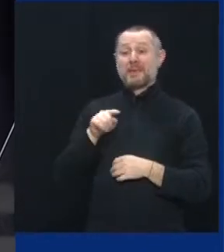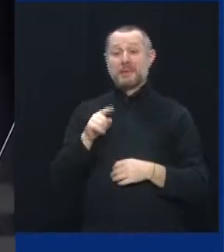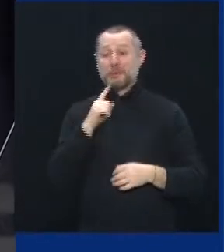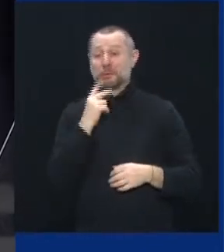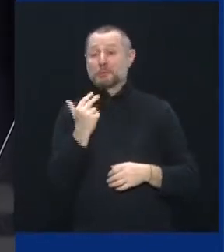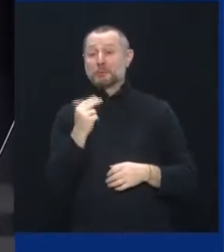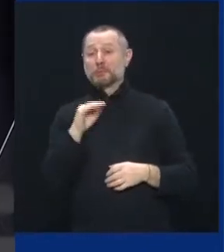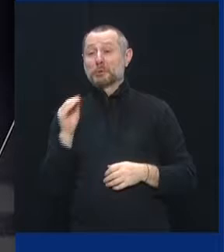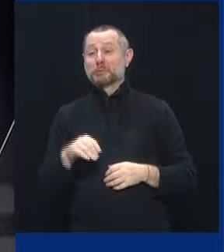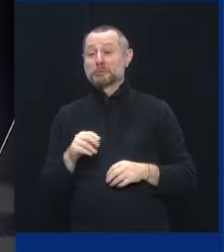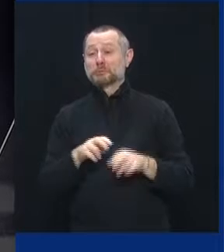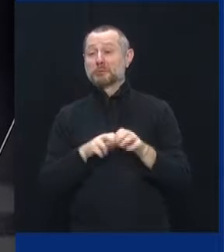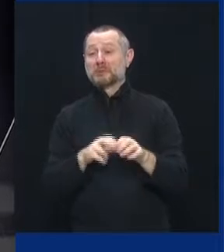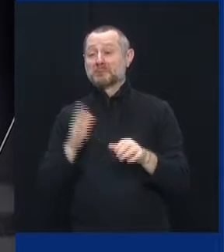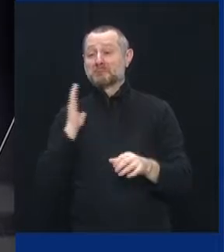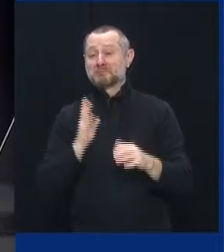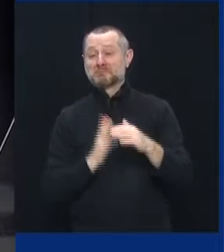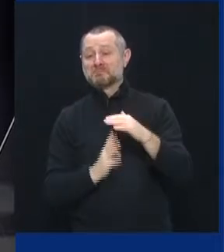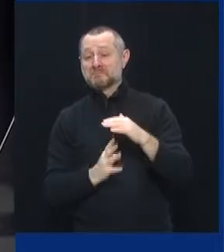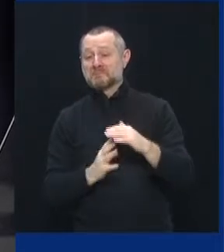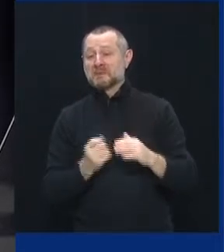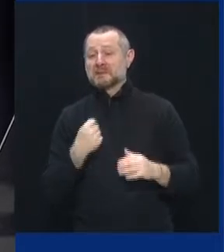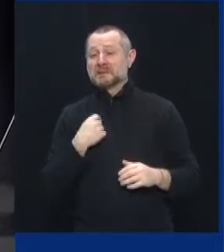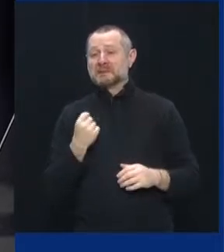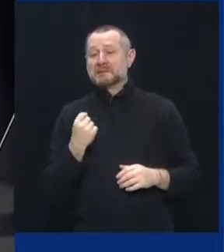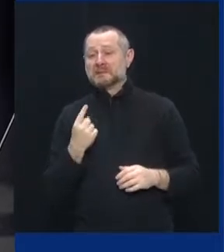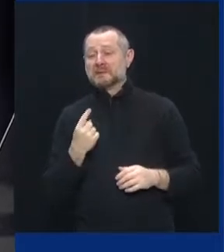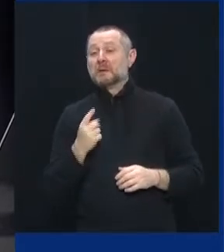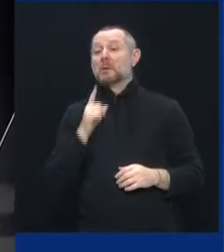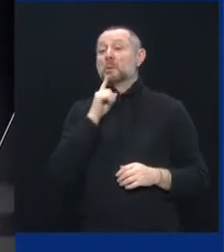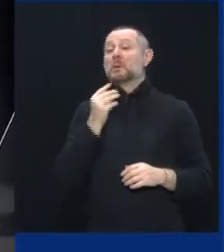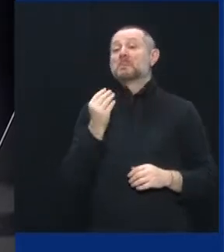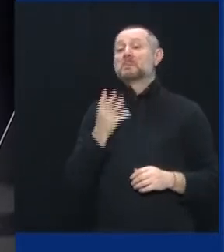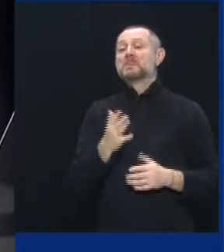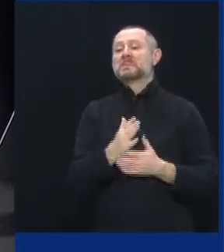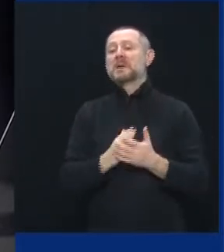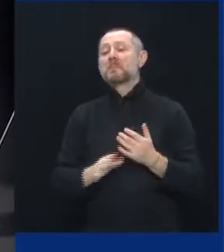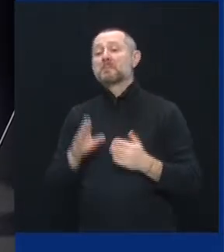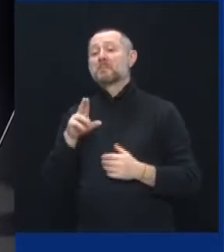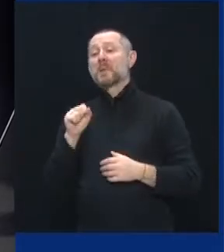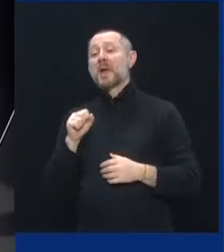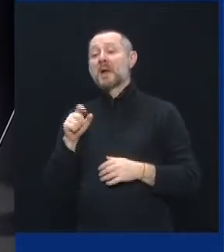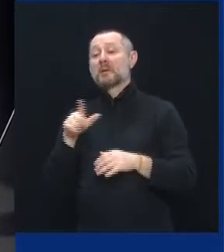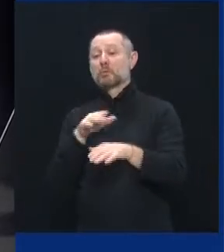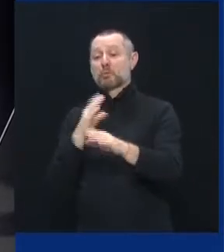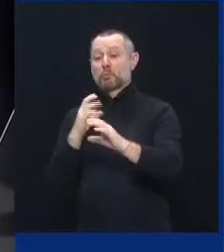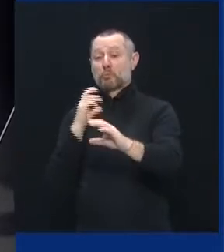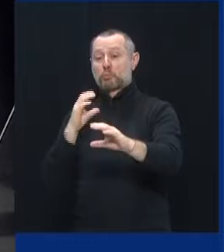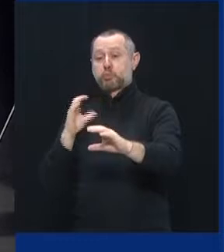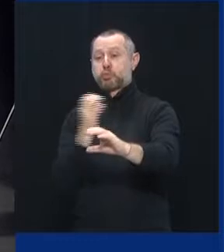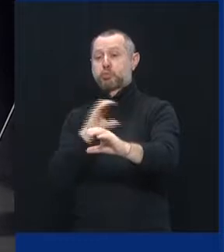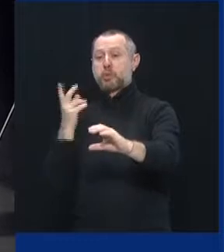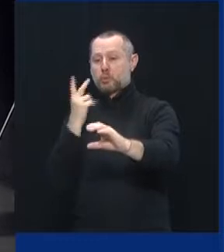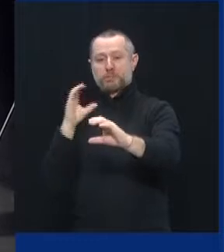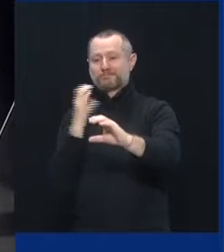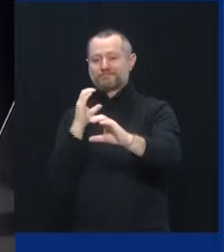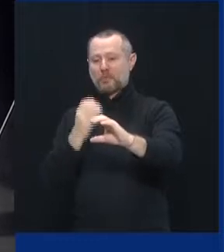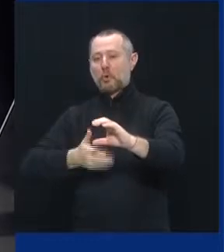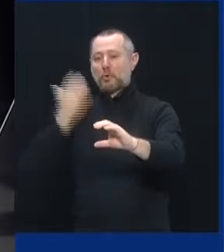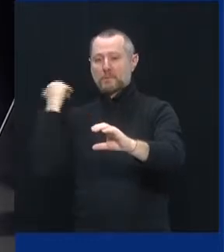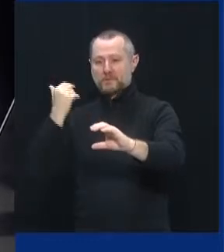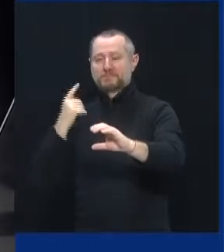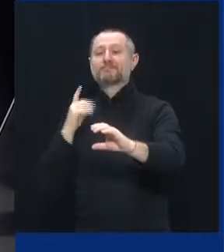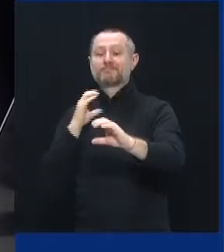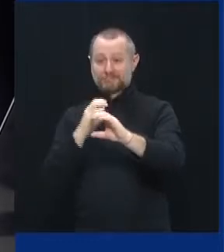reduced service yesterday in order to remove the articulated buses and chain all 40-foot buses enabled us to continue to provide service throughout the